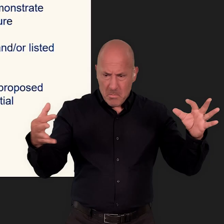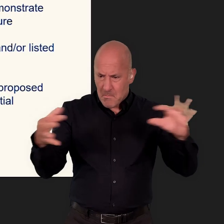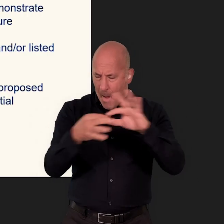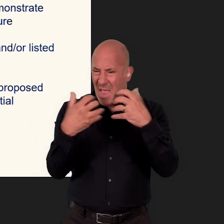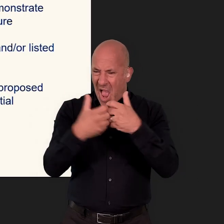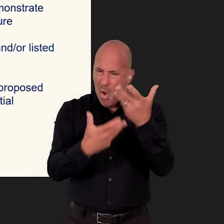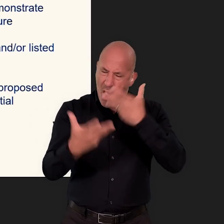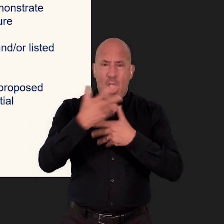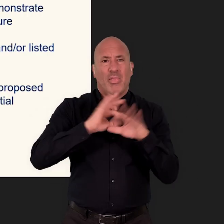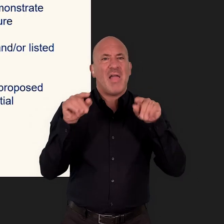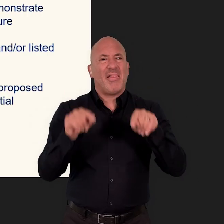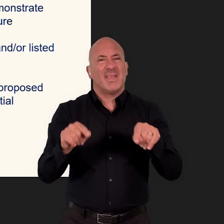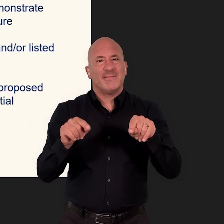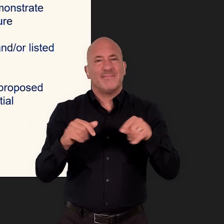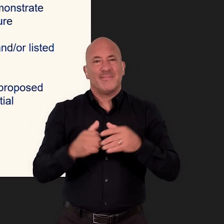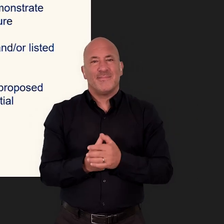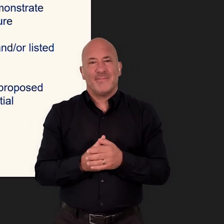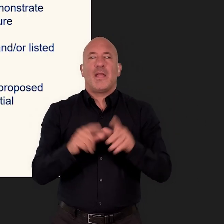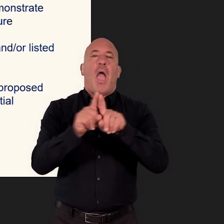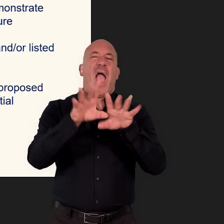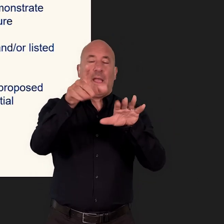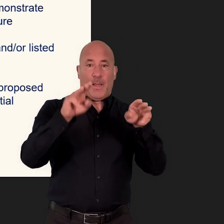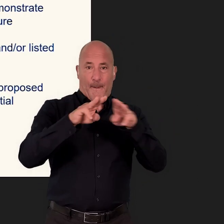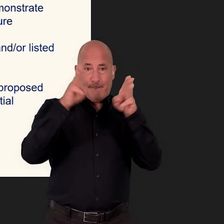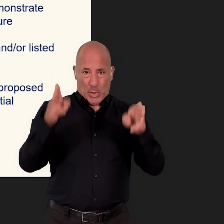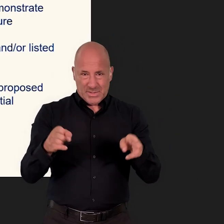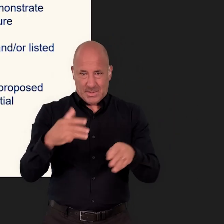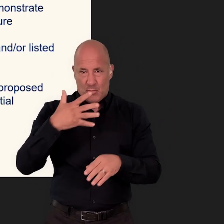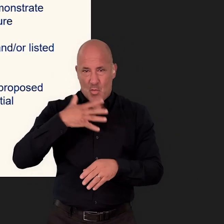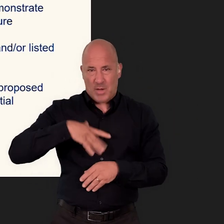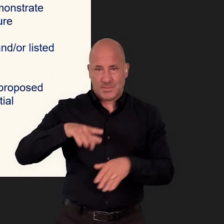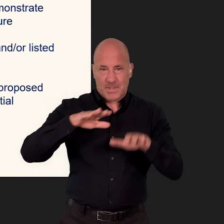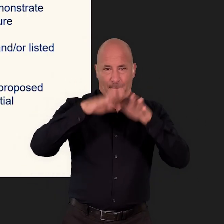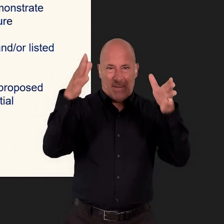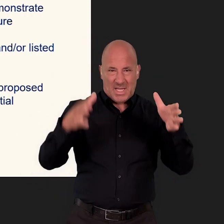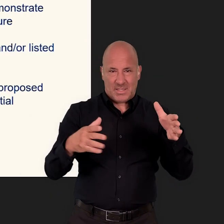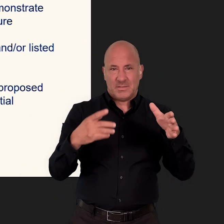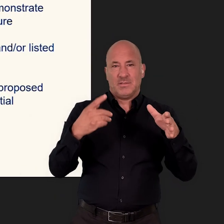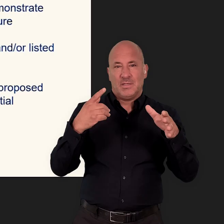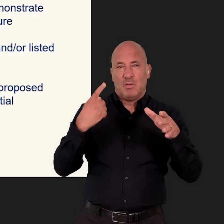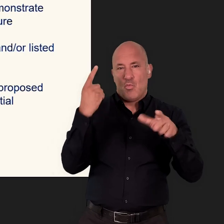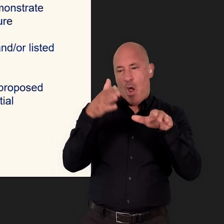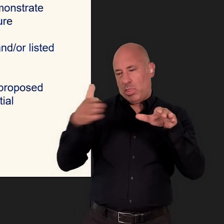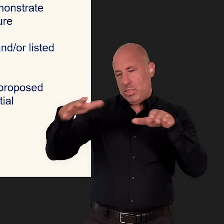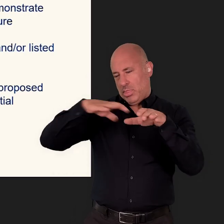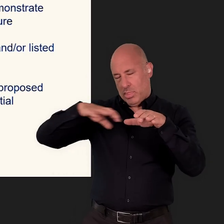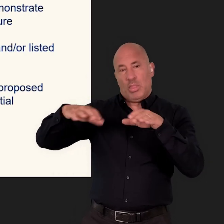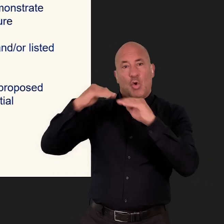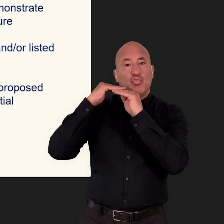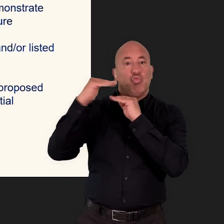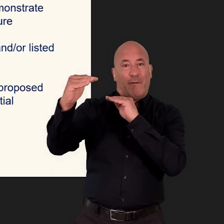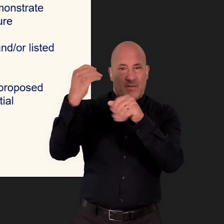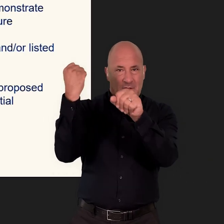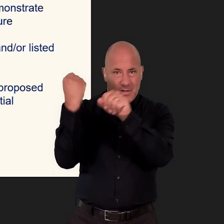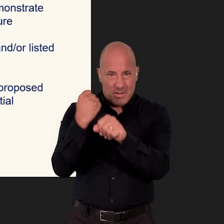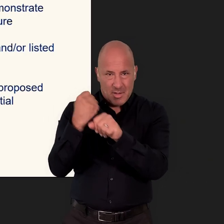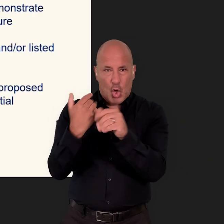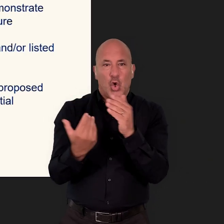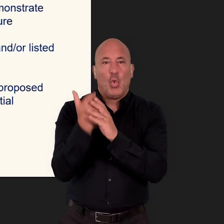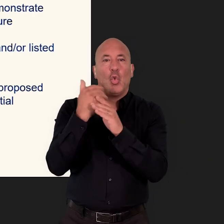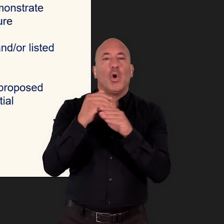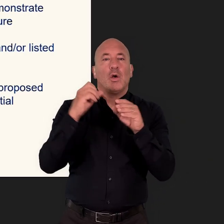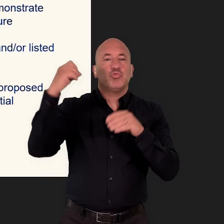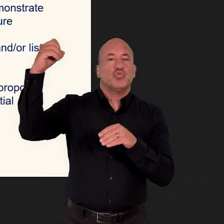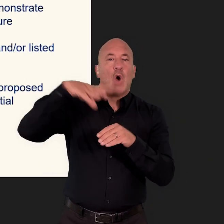not demonstrate how the two elements join together. For example, if a museum intends to re-roof one wing of